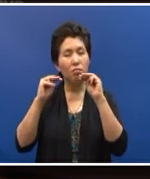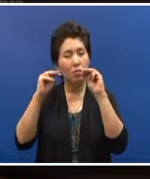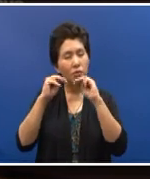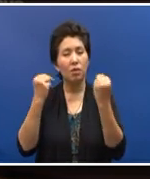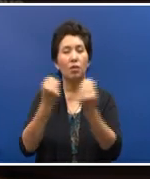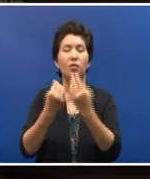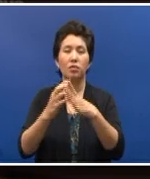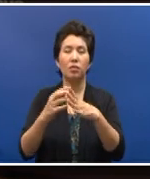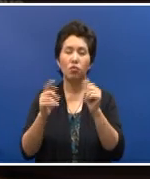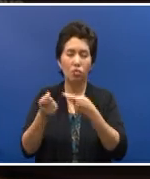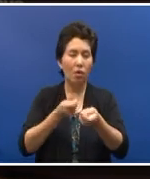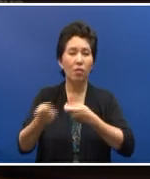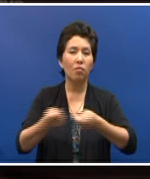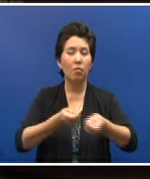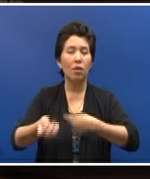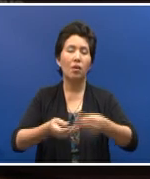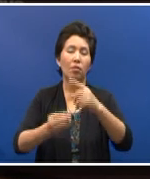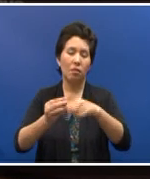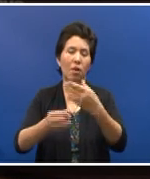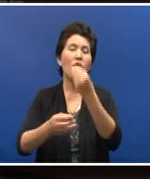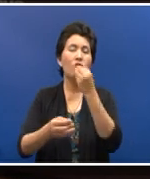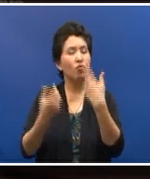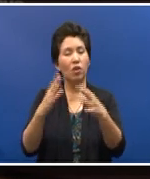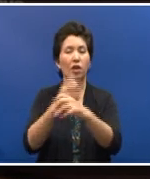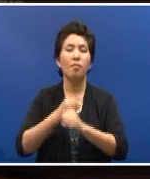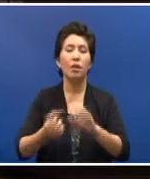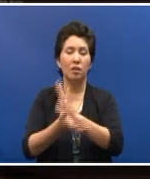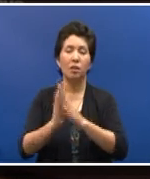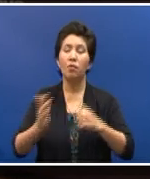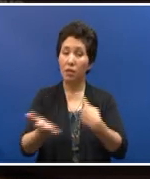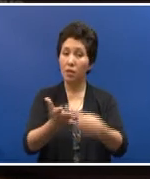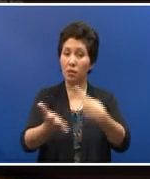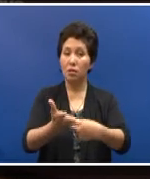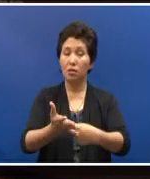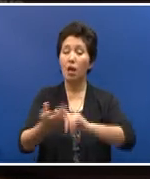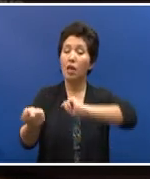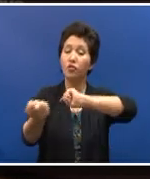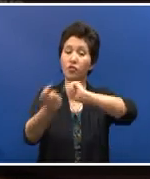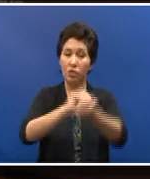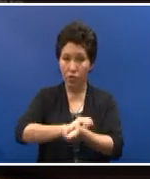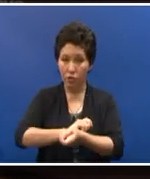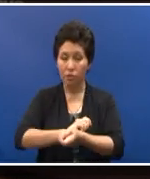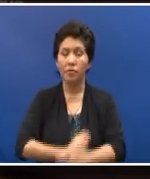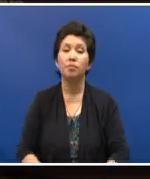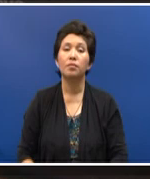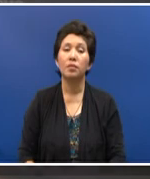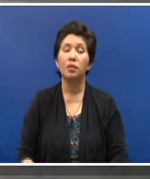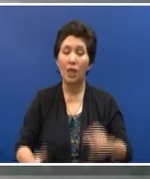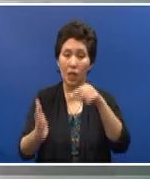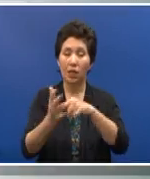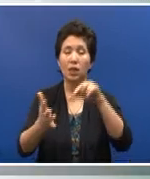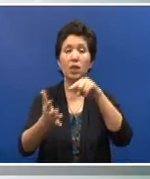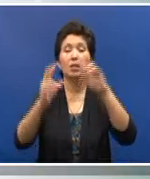the food. They already have the food. Okay, so now we are going to discuss about the exchange. Okay, so in